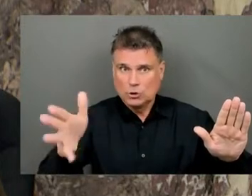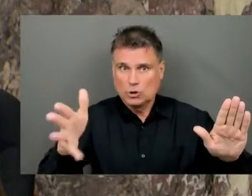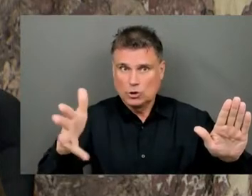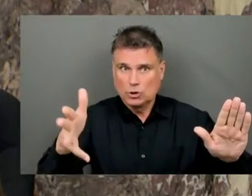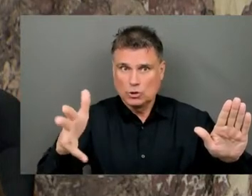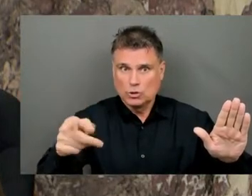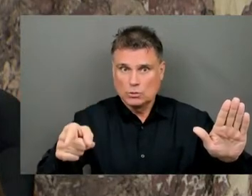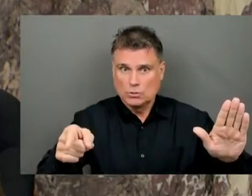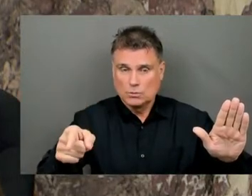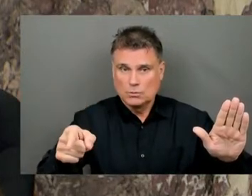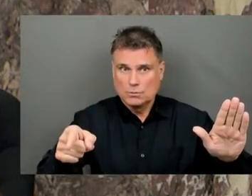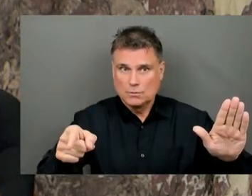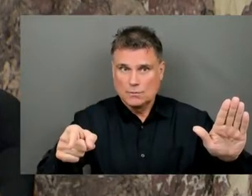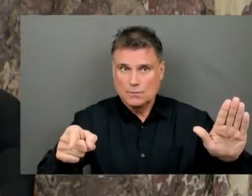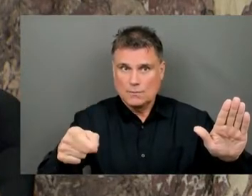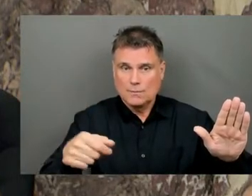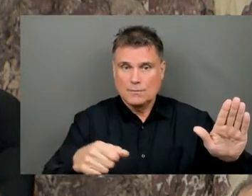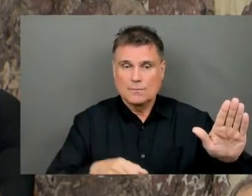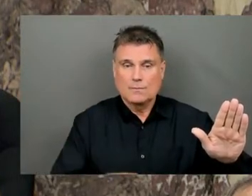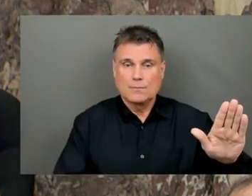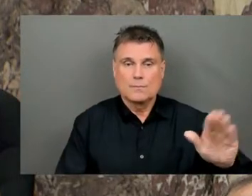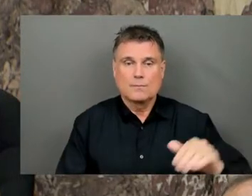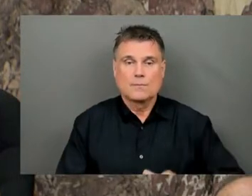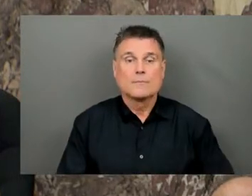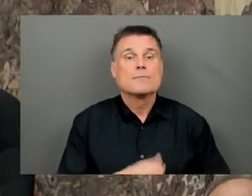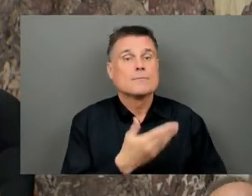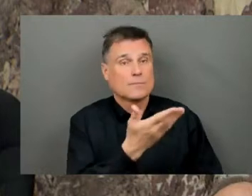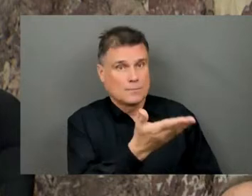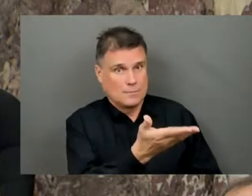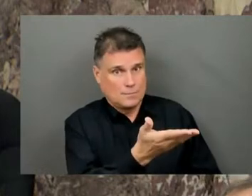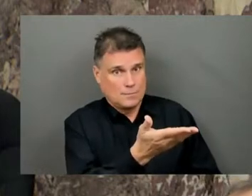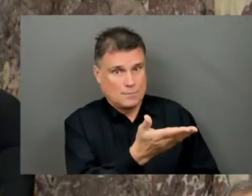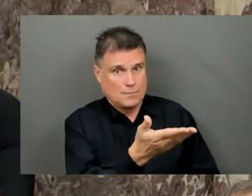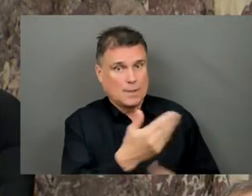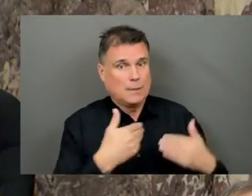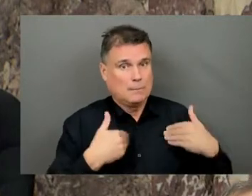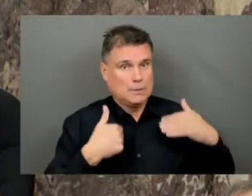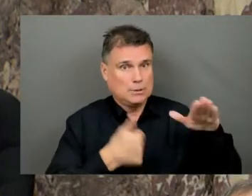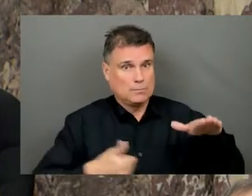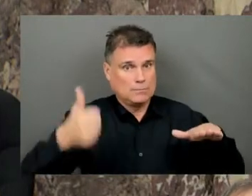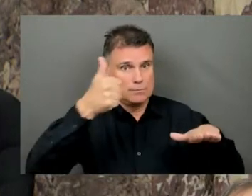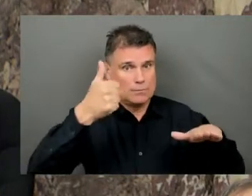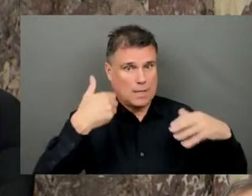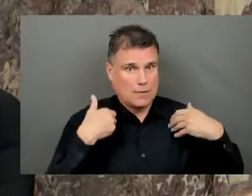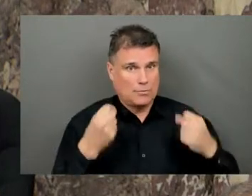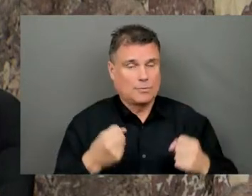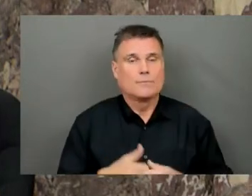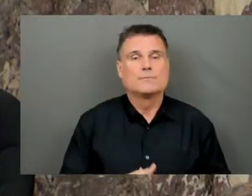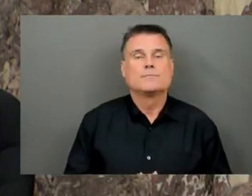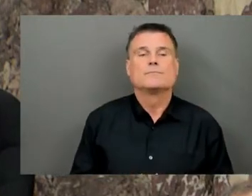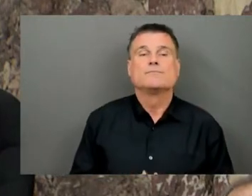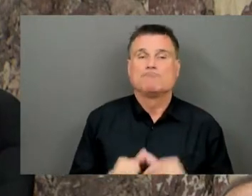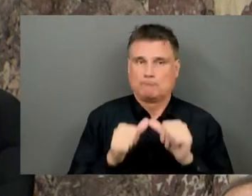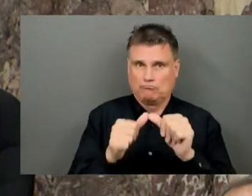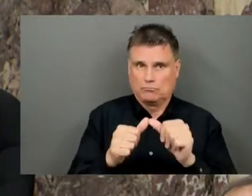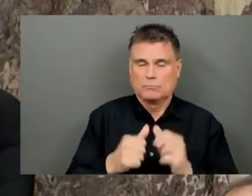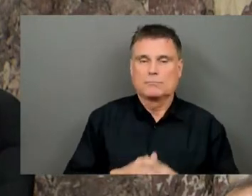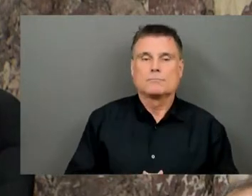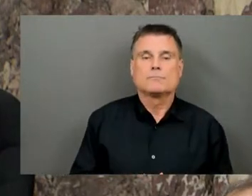Minister, please continue. Thank you, honourable speaker. It is, honourable